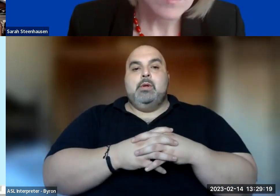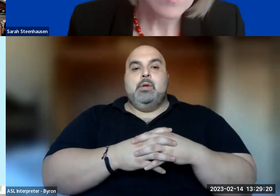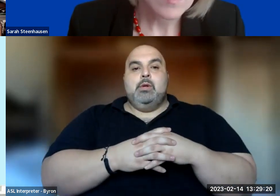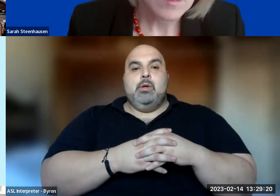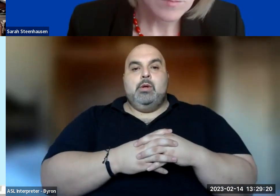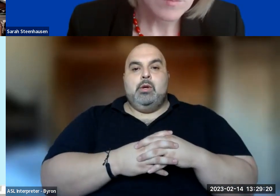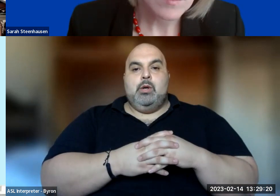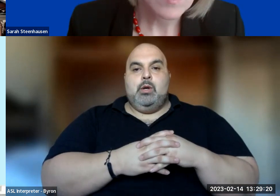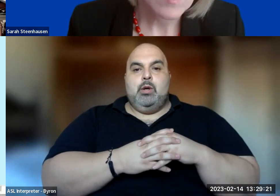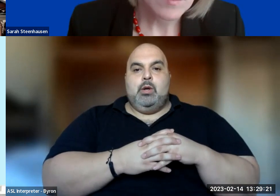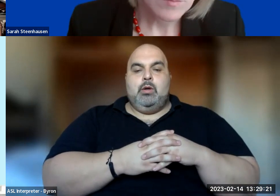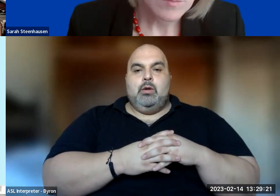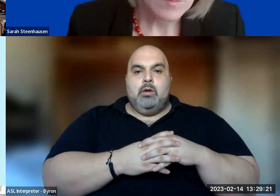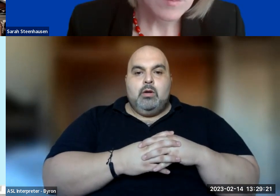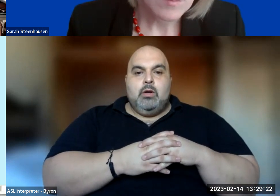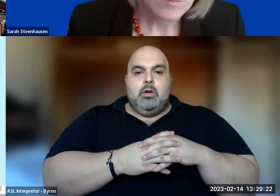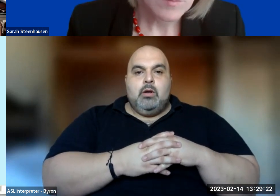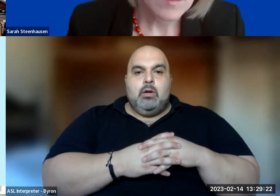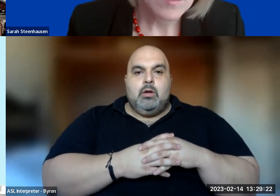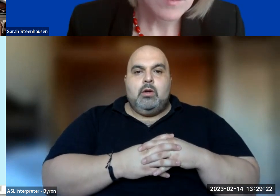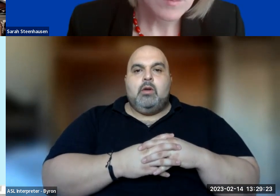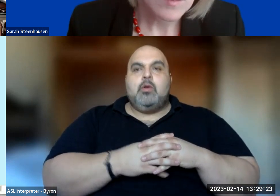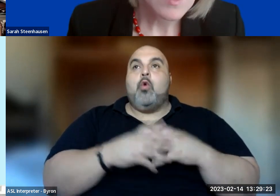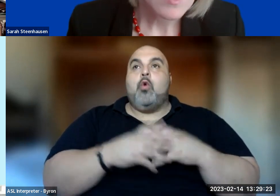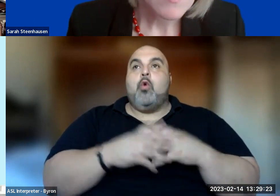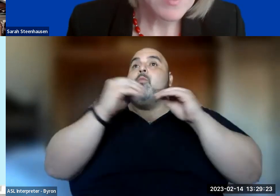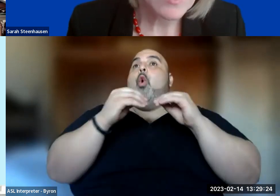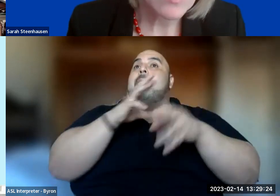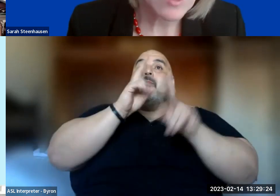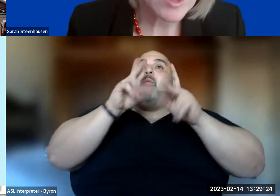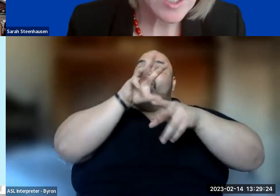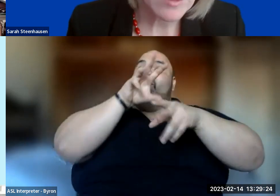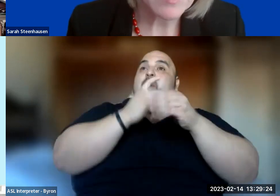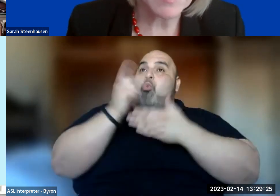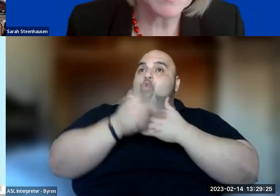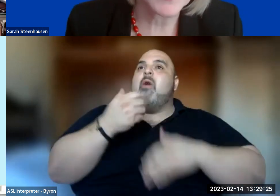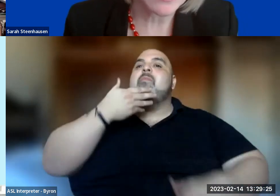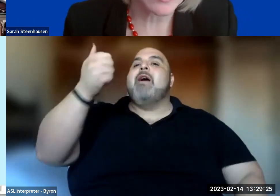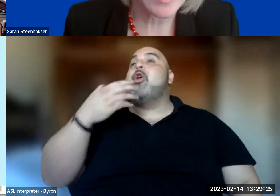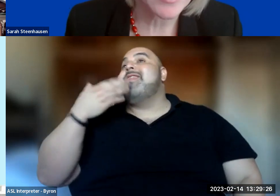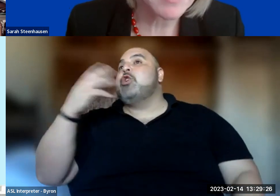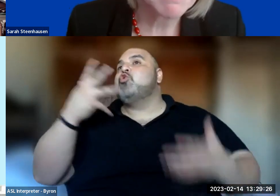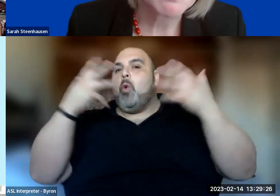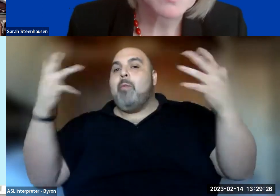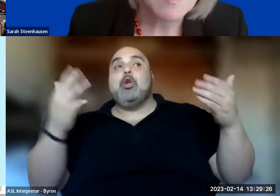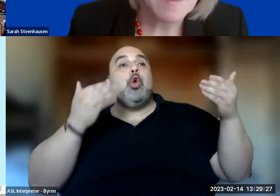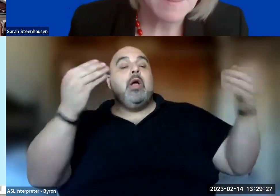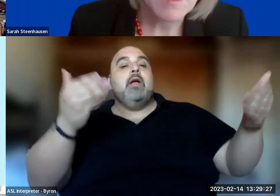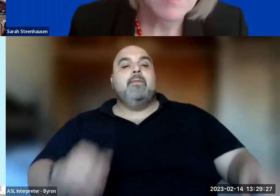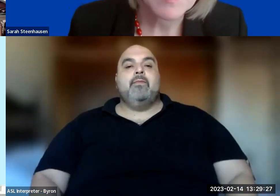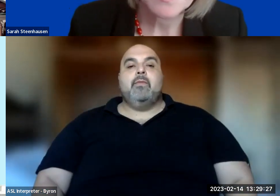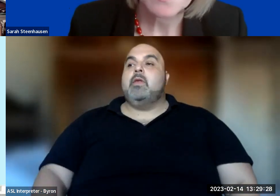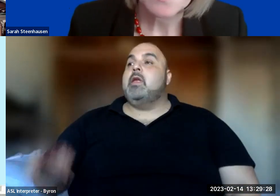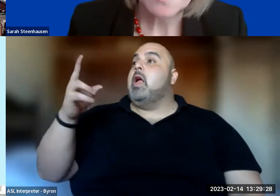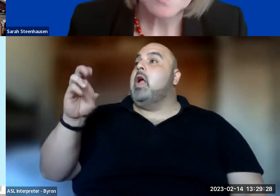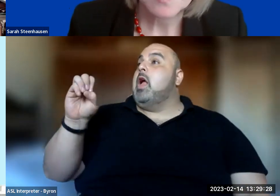The more show advocate we have involved in this program, the better. Thank you so much, Howard. Yes, go ahead, Erin. Howard, thank you so